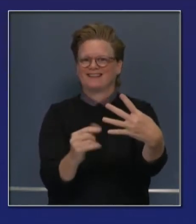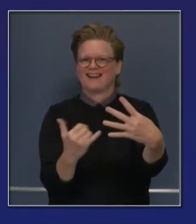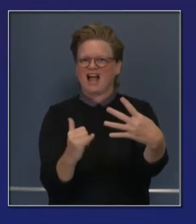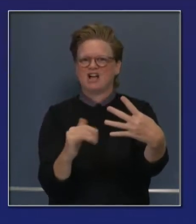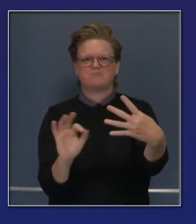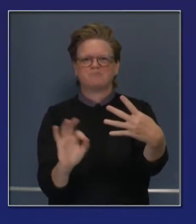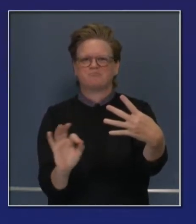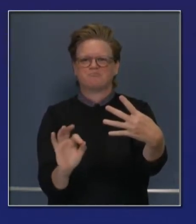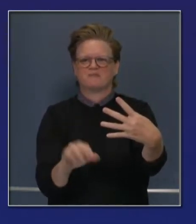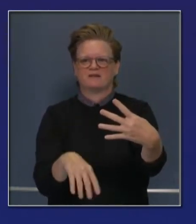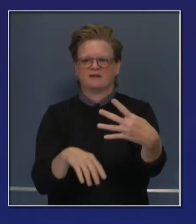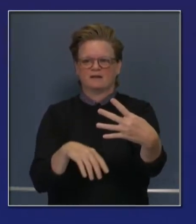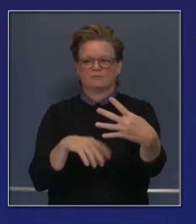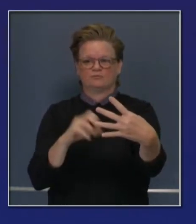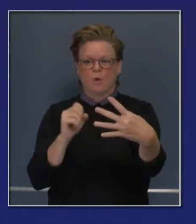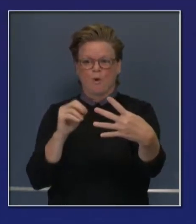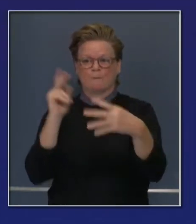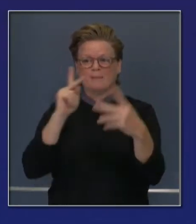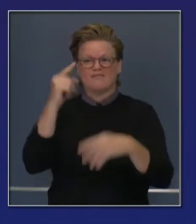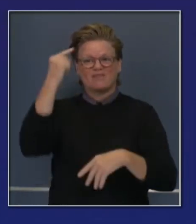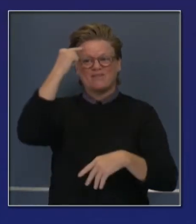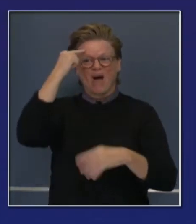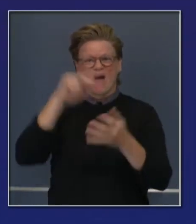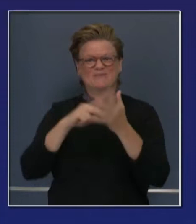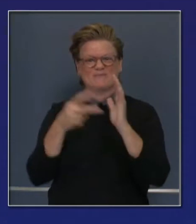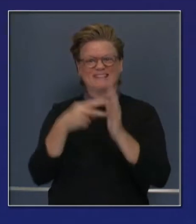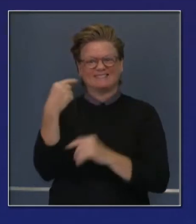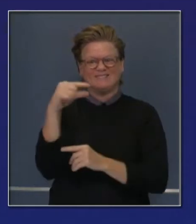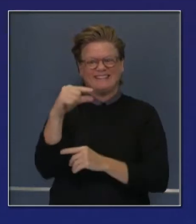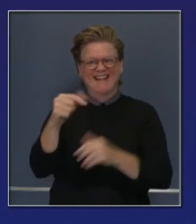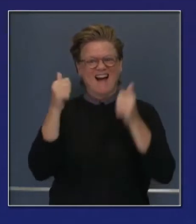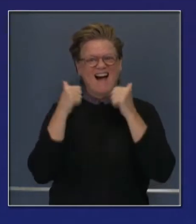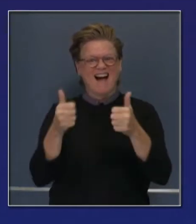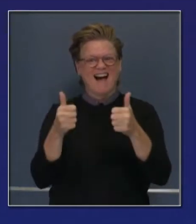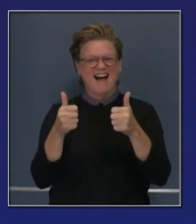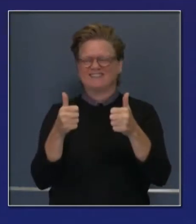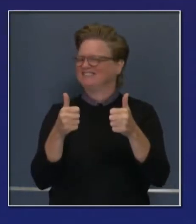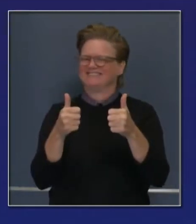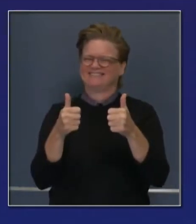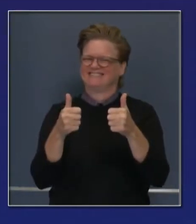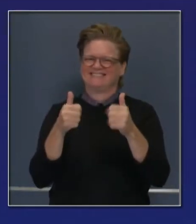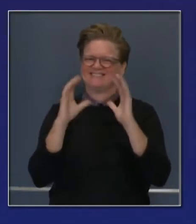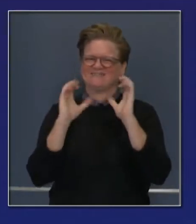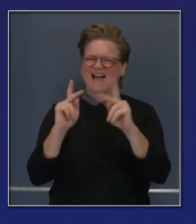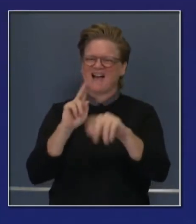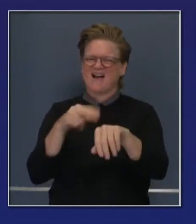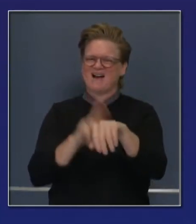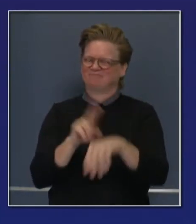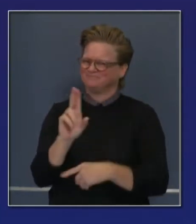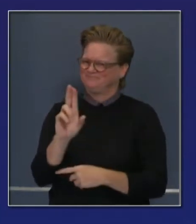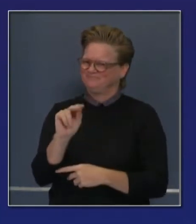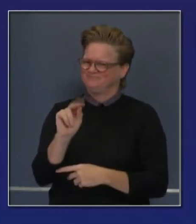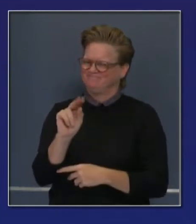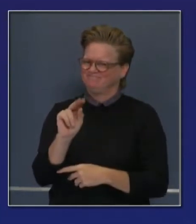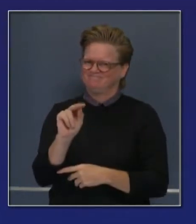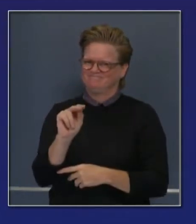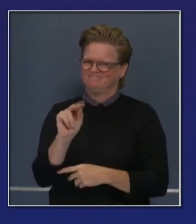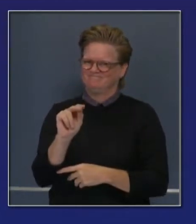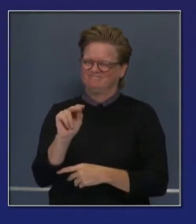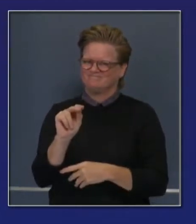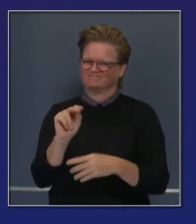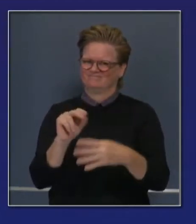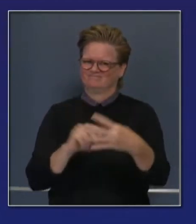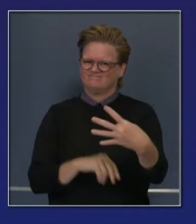It just says go back to the way things were, or back to the pre-pandemic mindset.